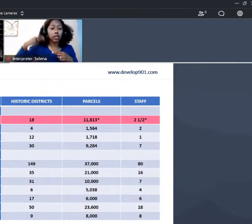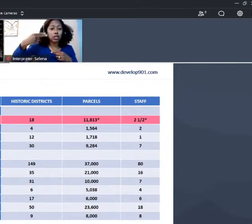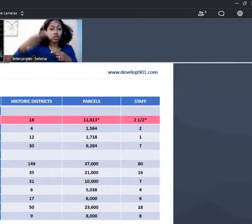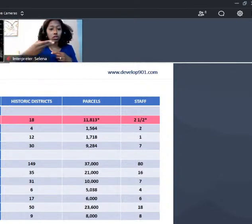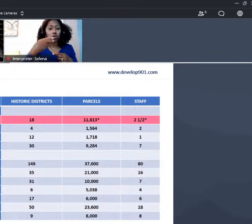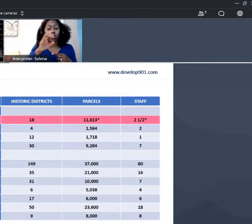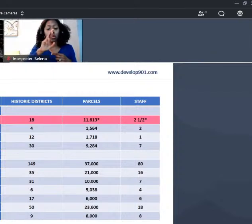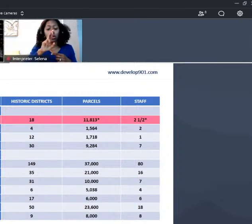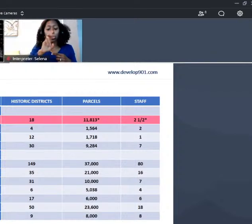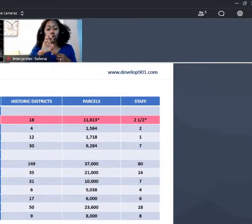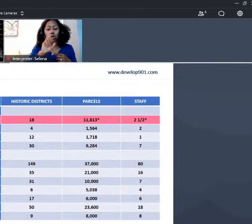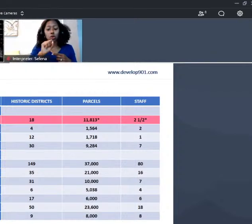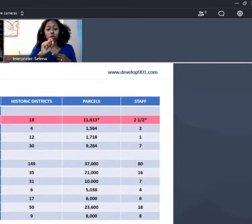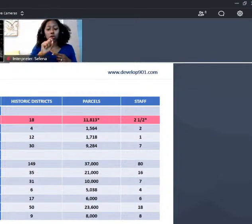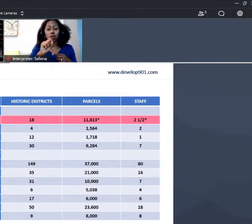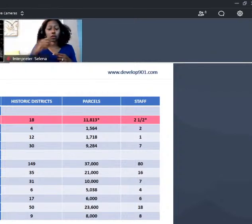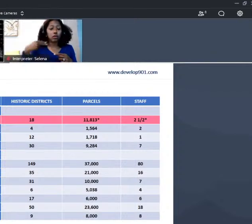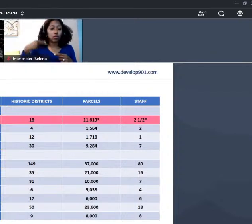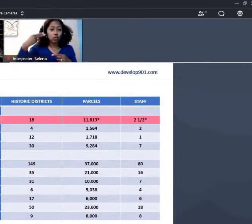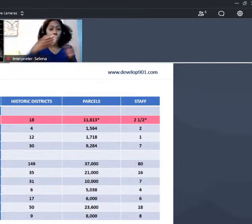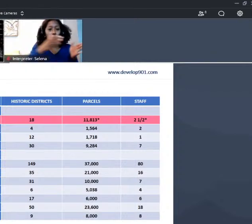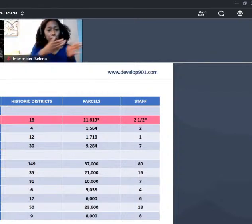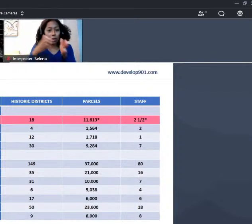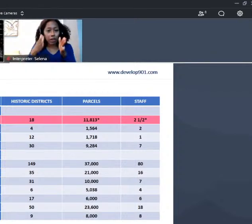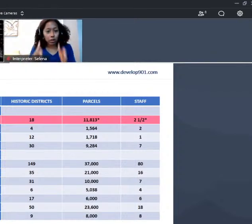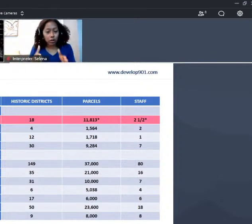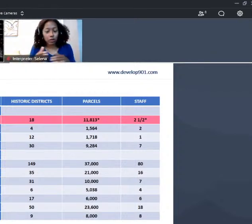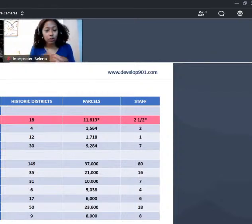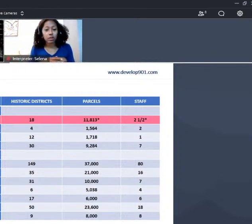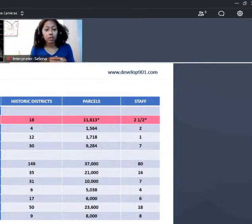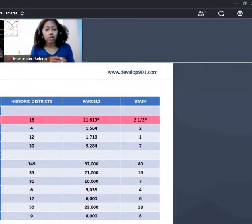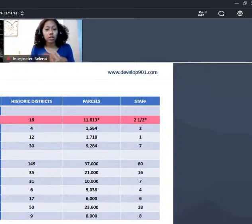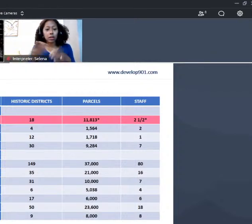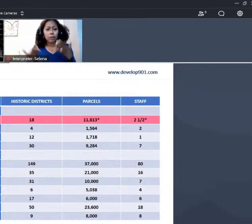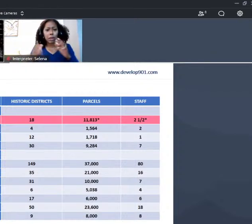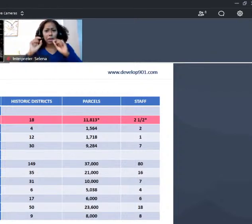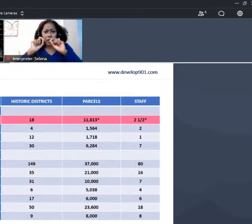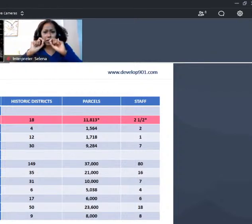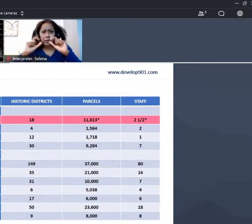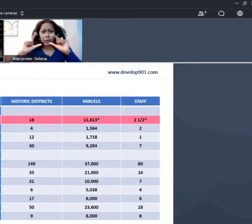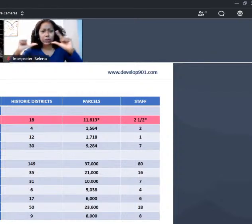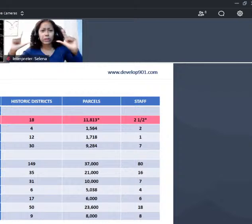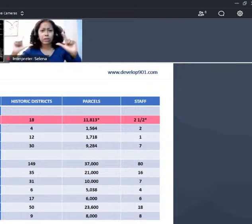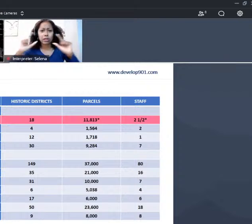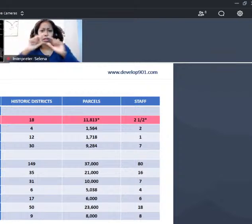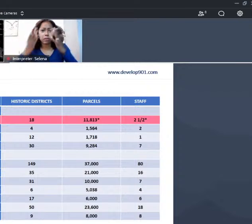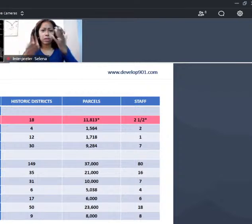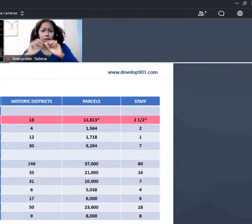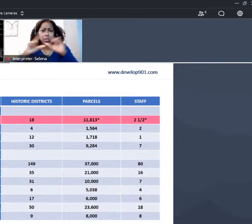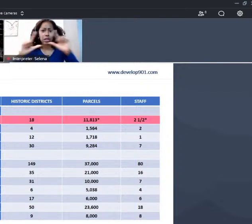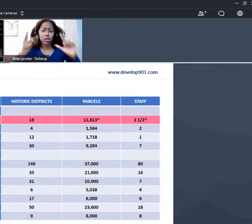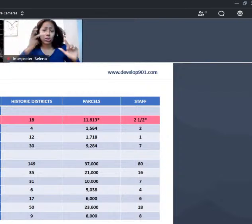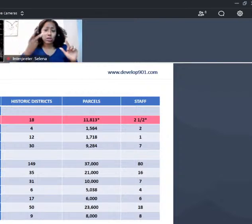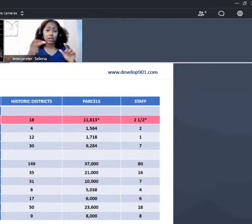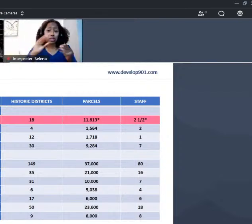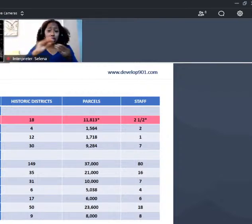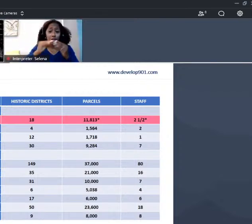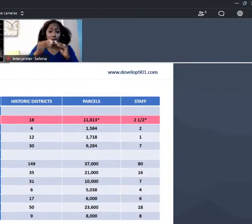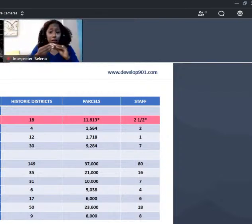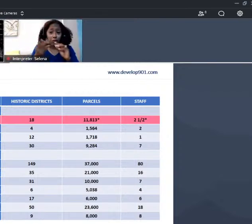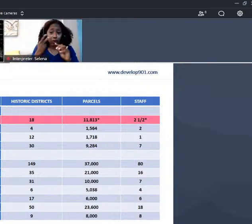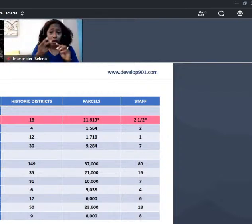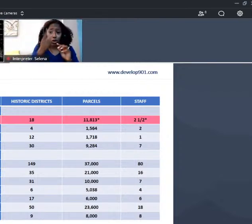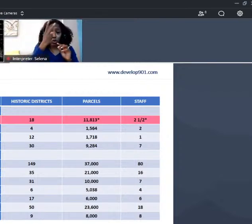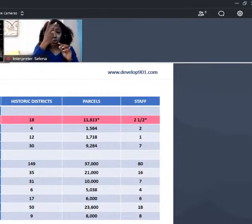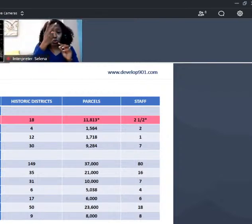Preservation Planner. But as you see, maybe I should zoom in a little. As you see, those numbers,